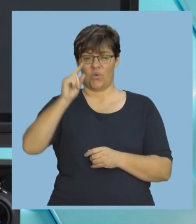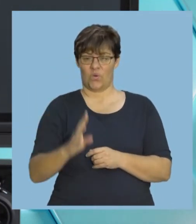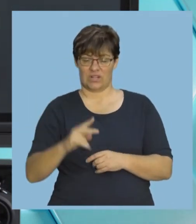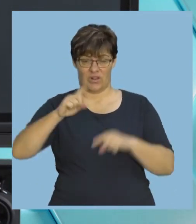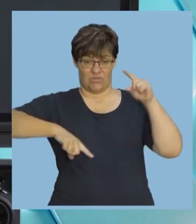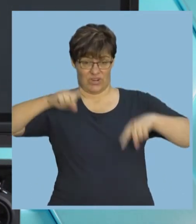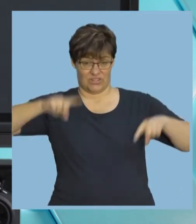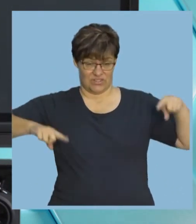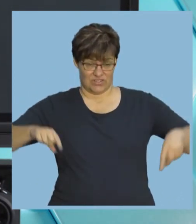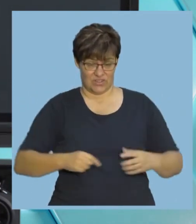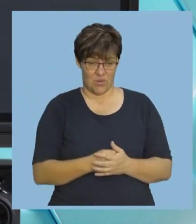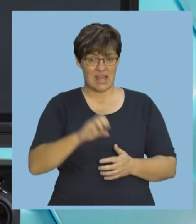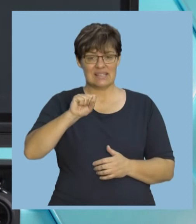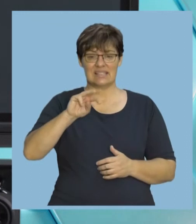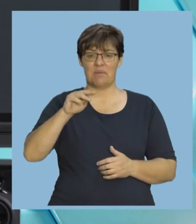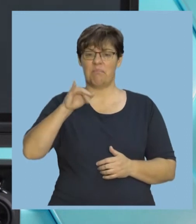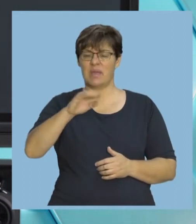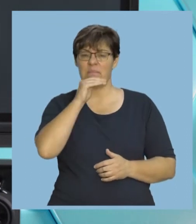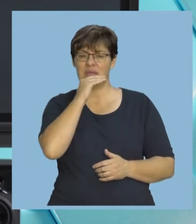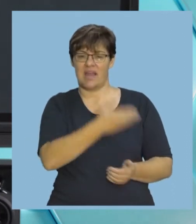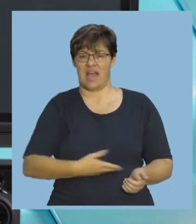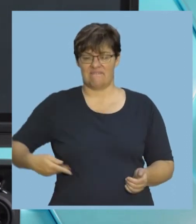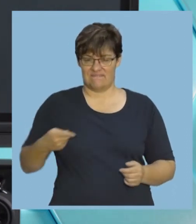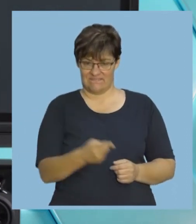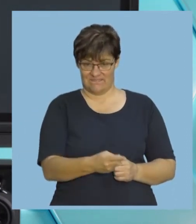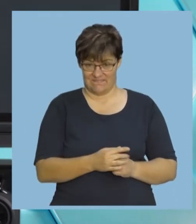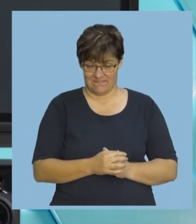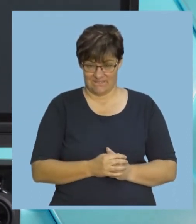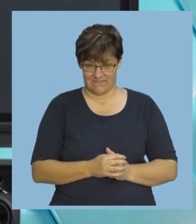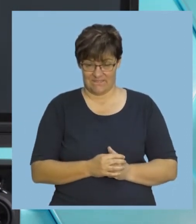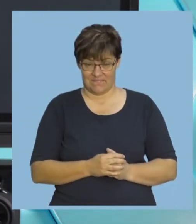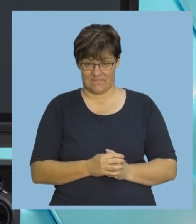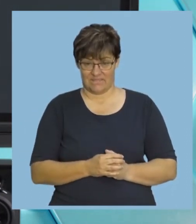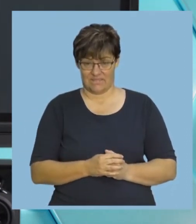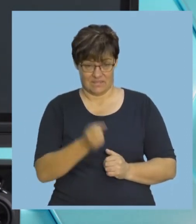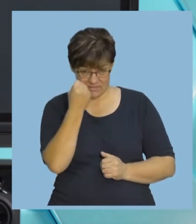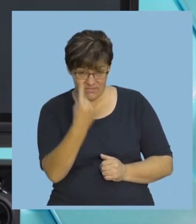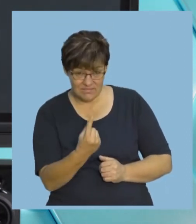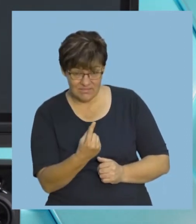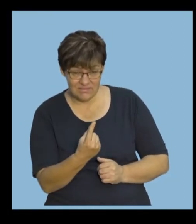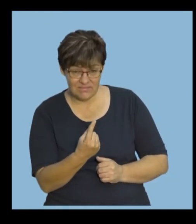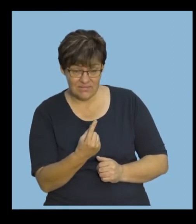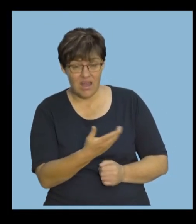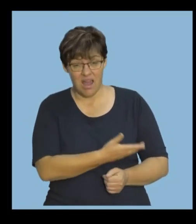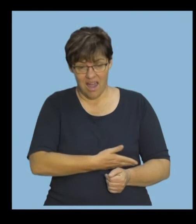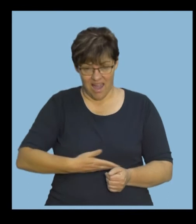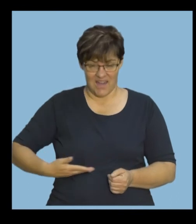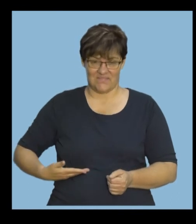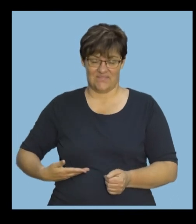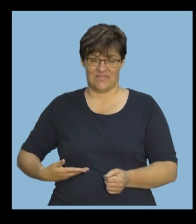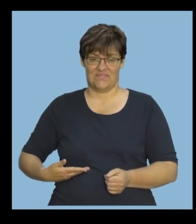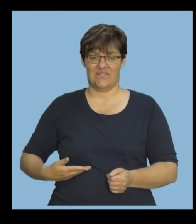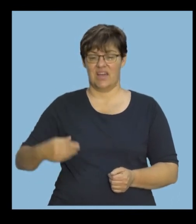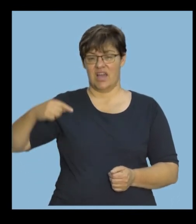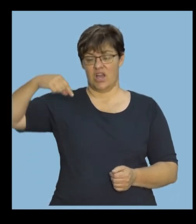semi-interquartile range. Remember, semi means half. So in half of interquartile range. Okay, are we all together?